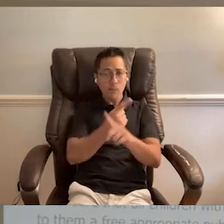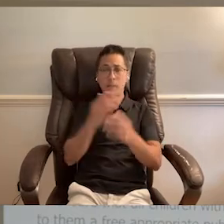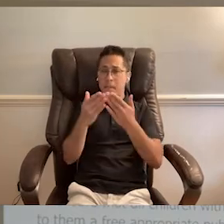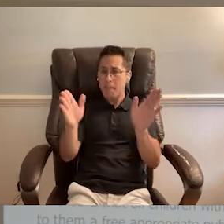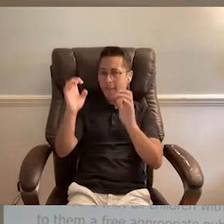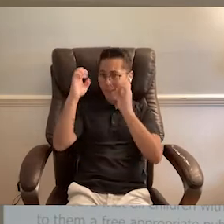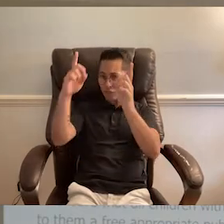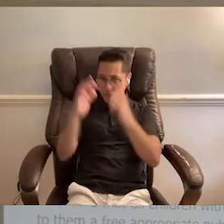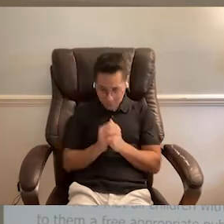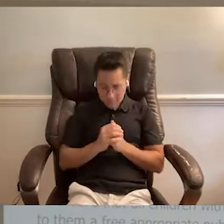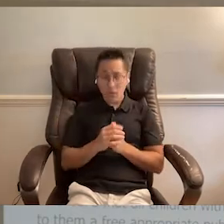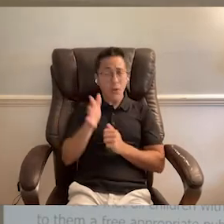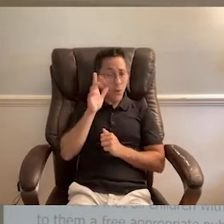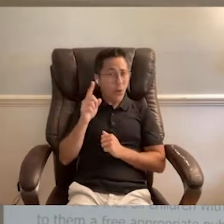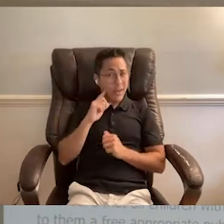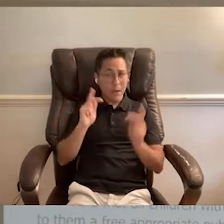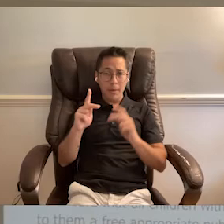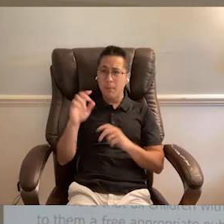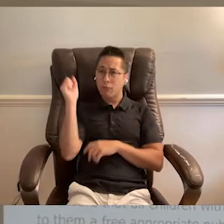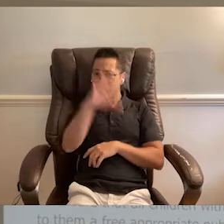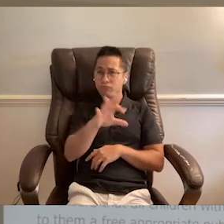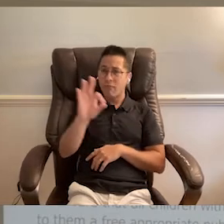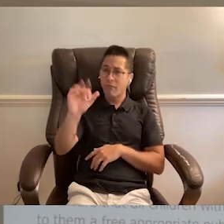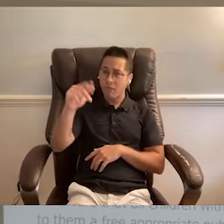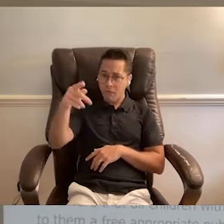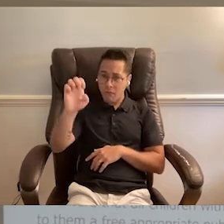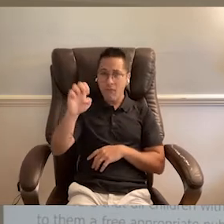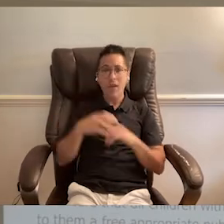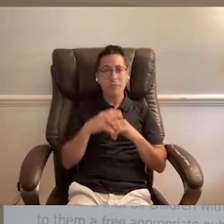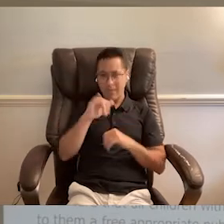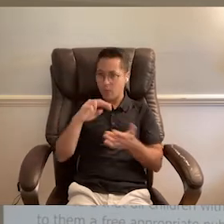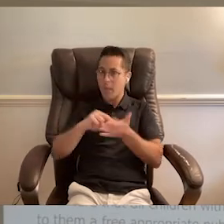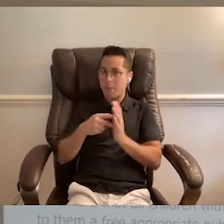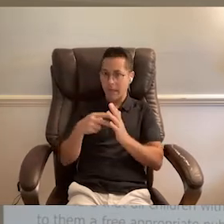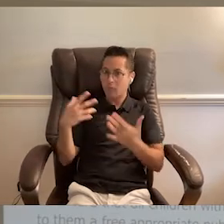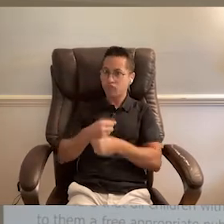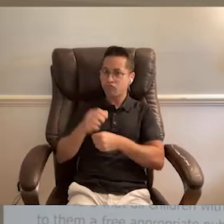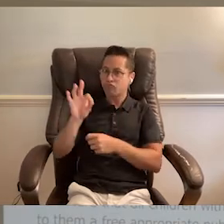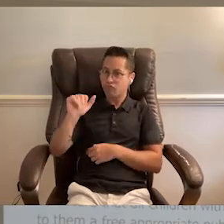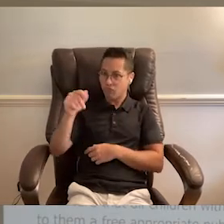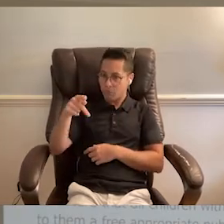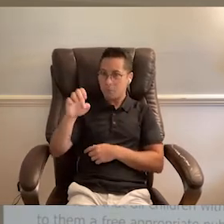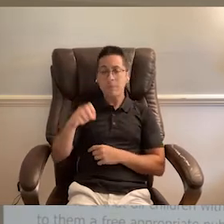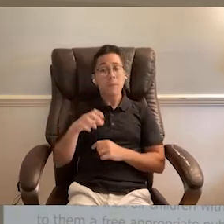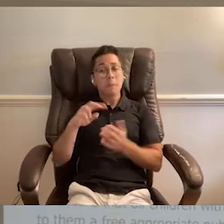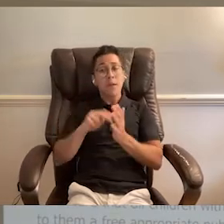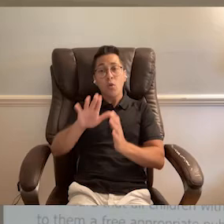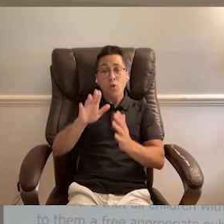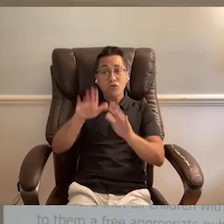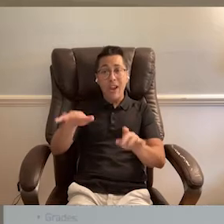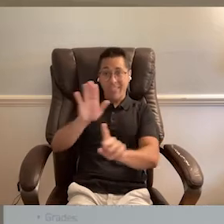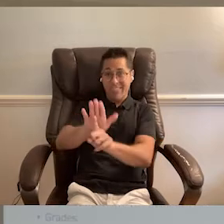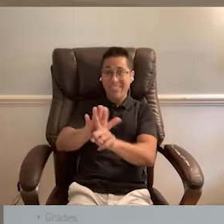hear people throwing the term FAPE around. That's what it means. And that means your child's needs get met in the